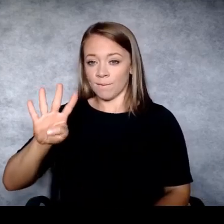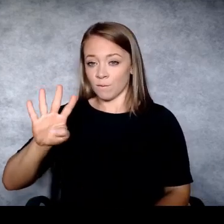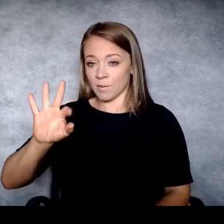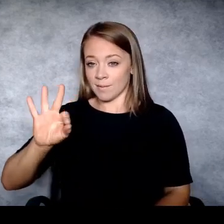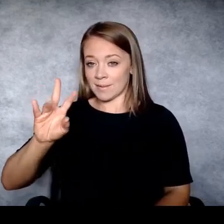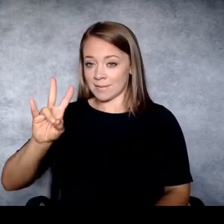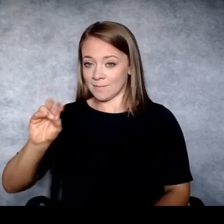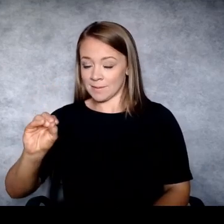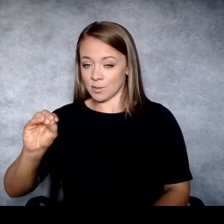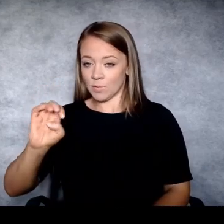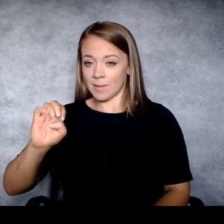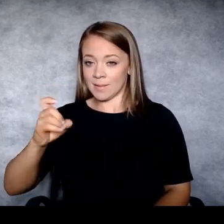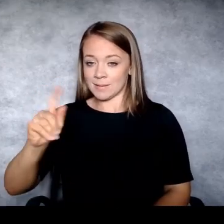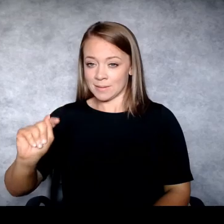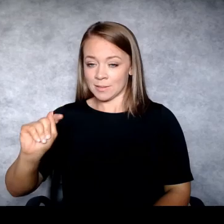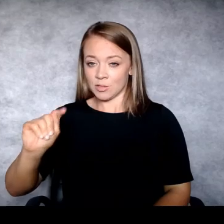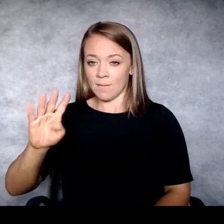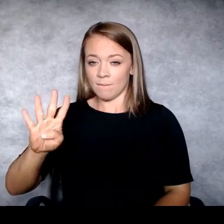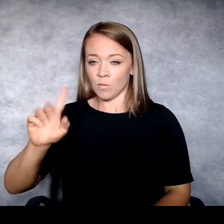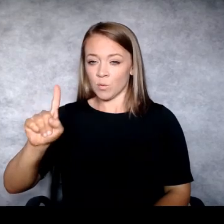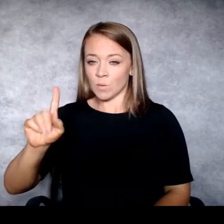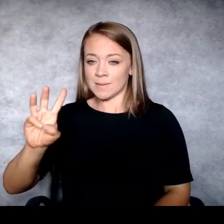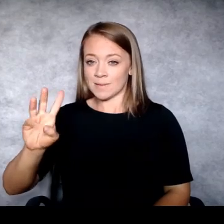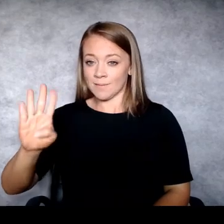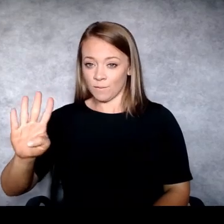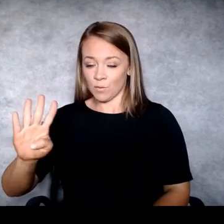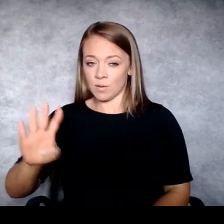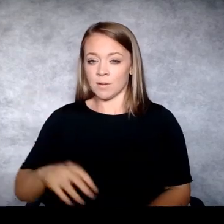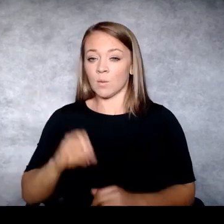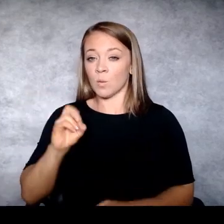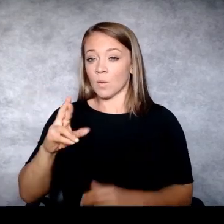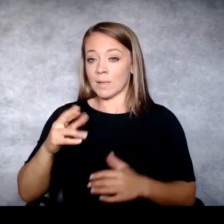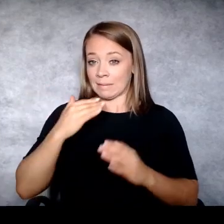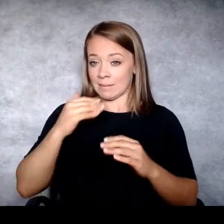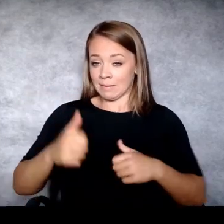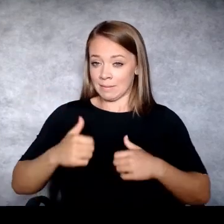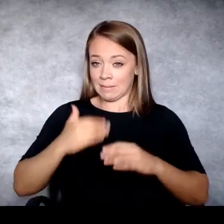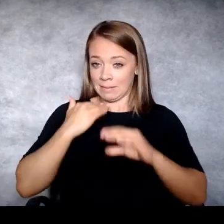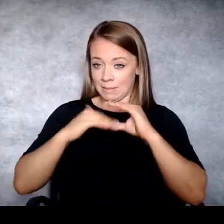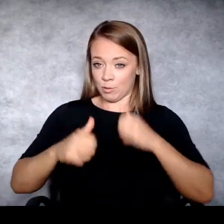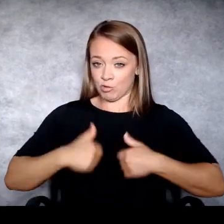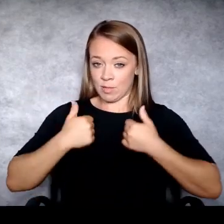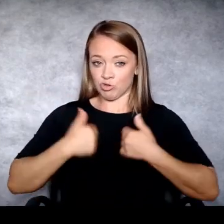502-564-4970, extension 4164, or by email at